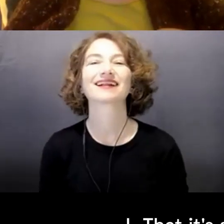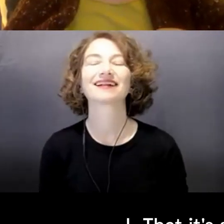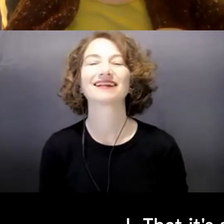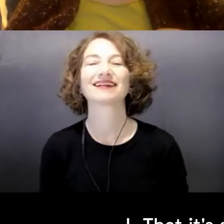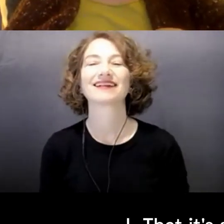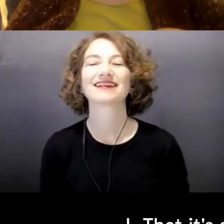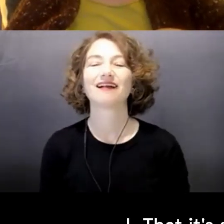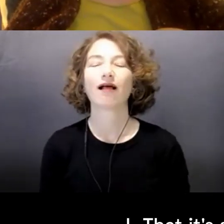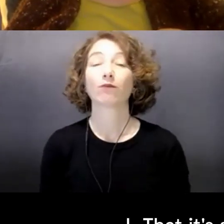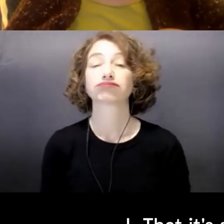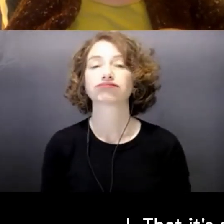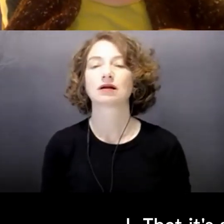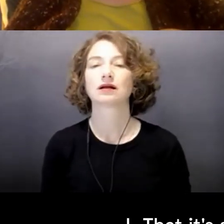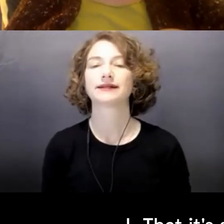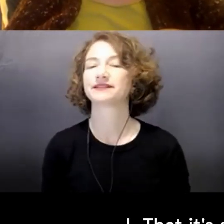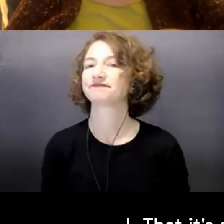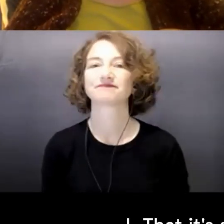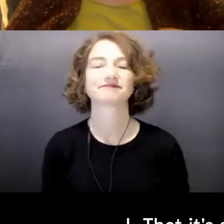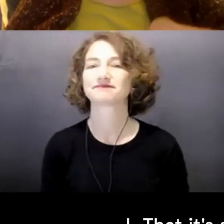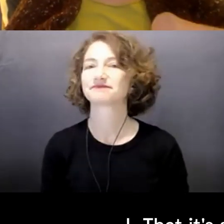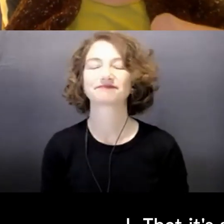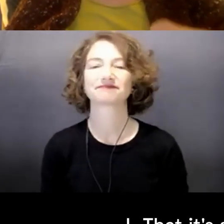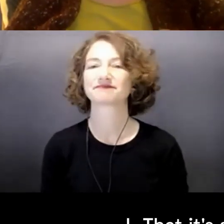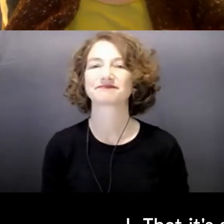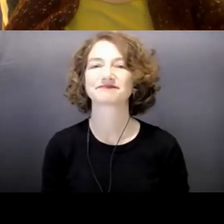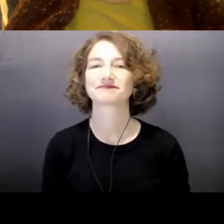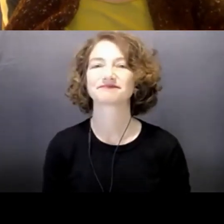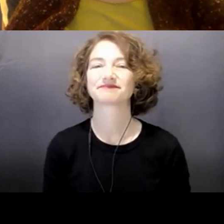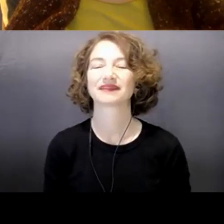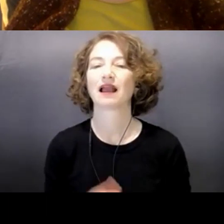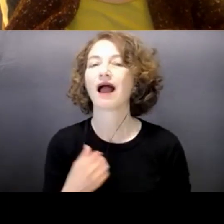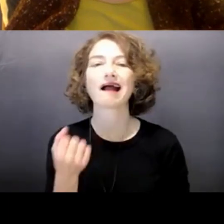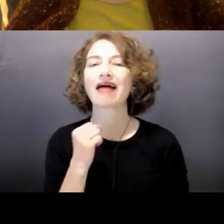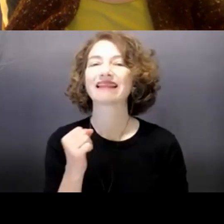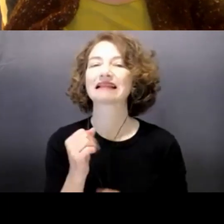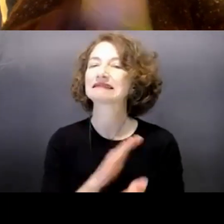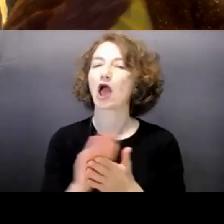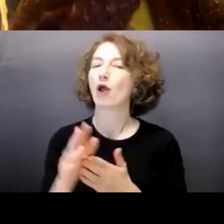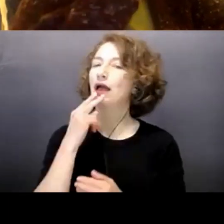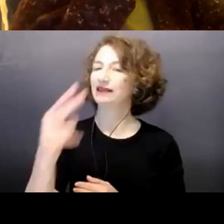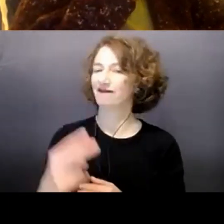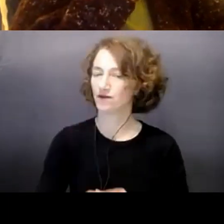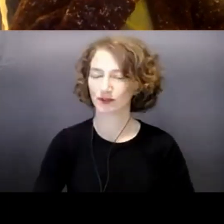That it's such a hard question to answer without being messy, because I